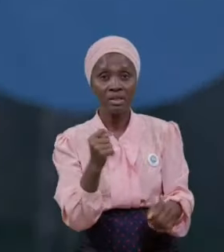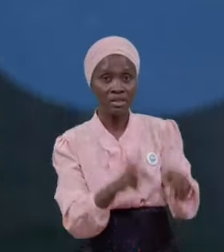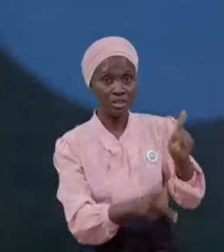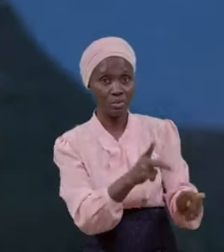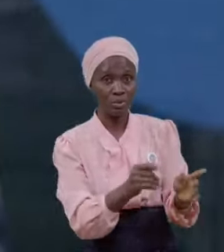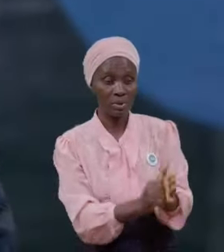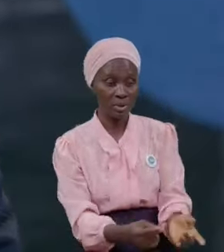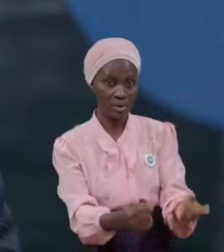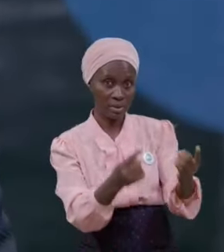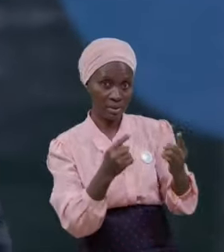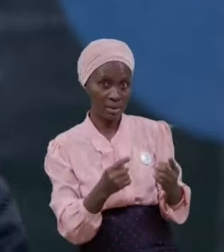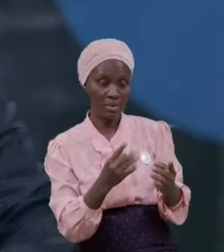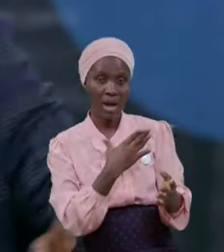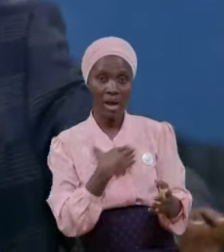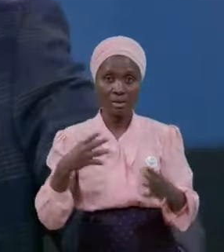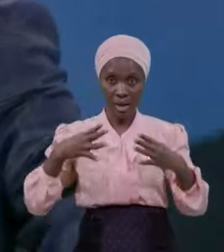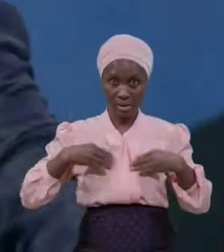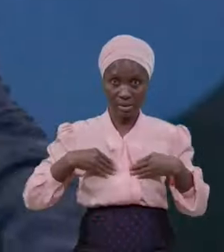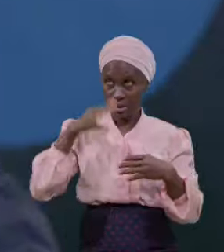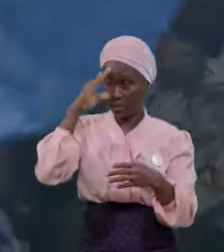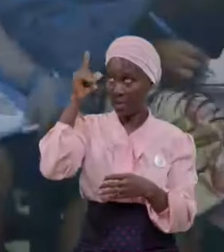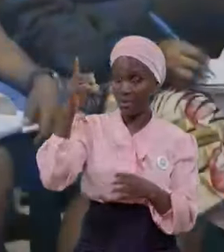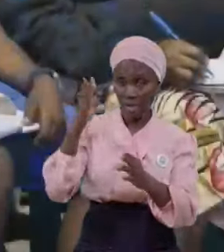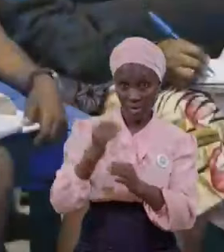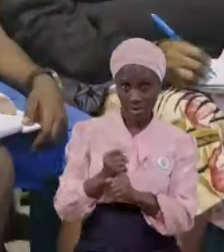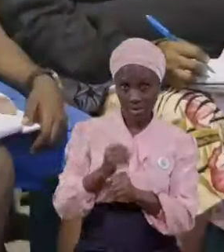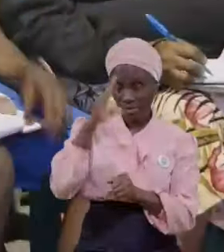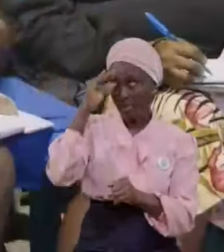him, they received the grace to